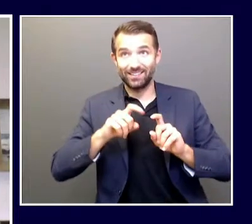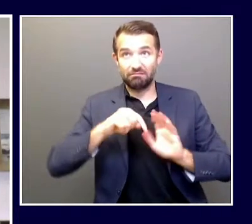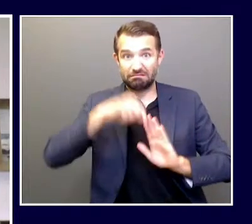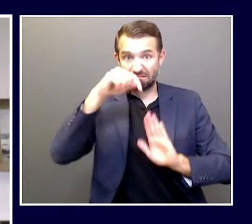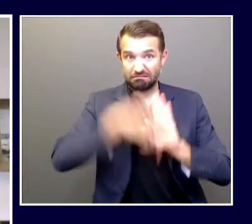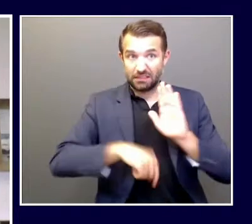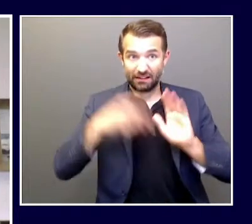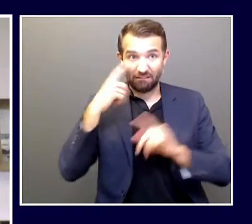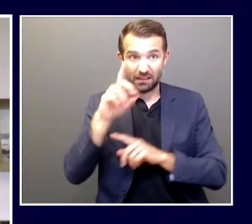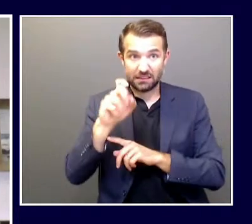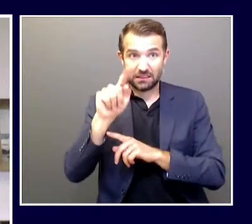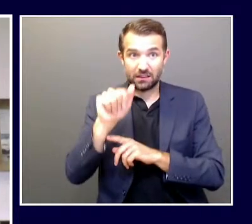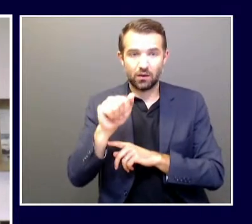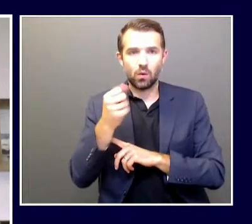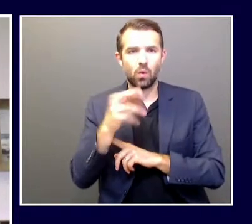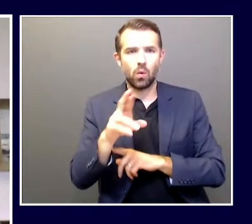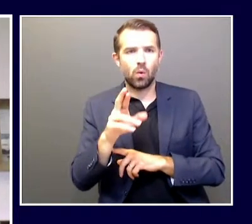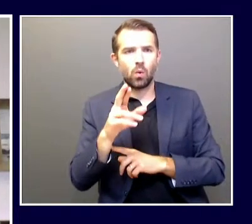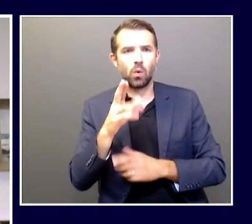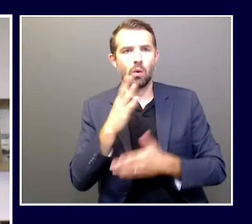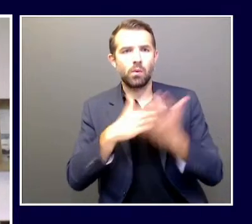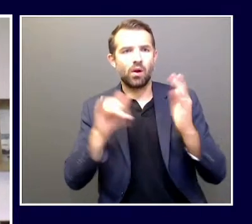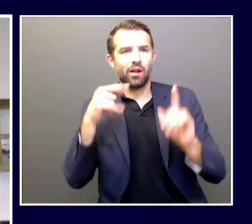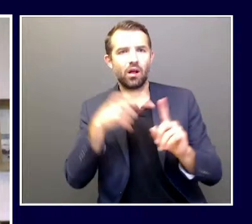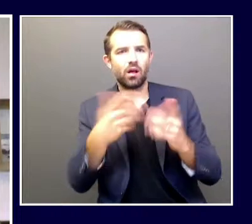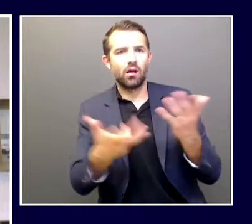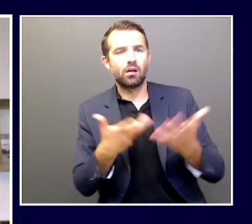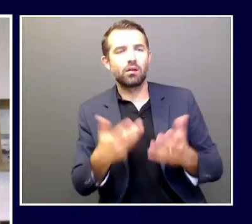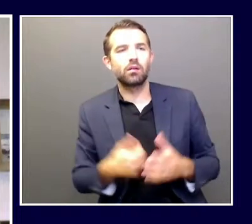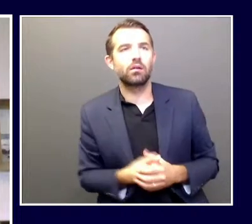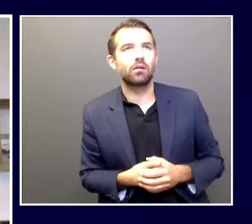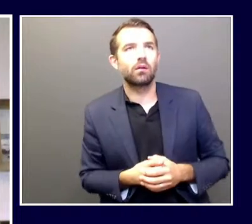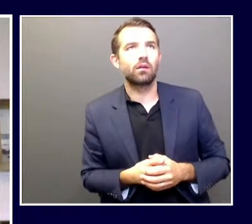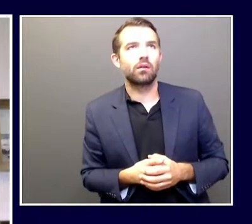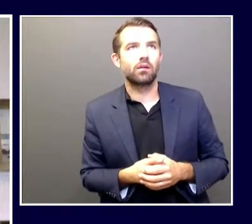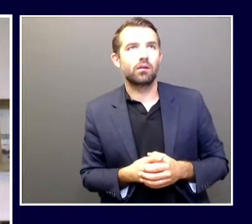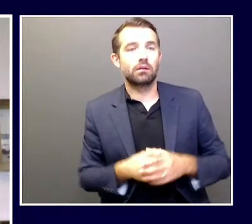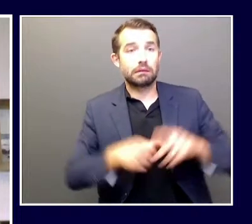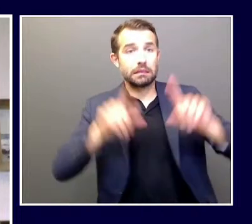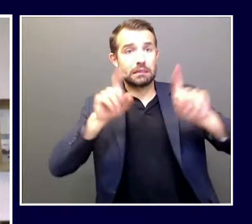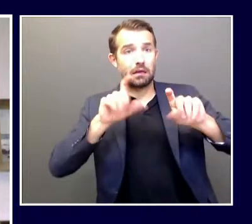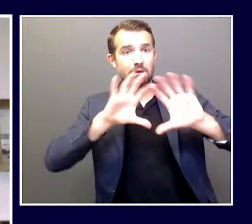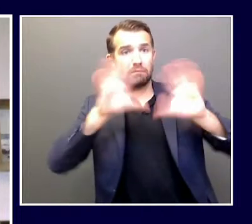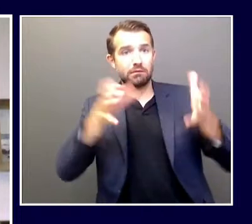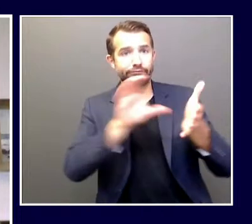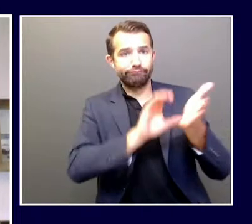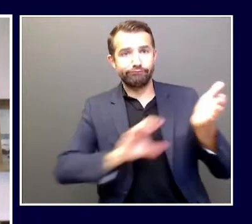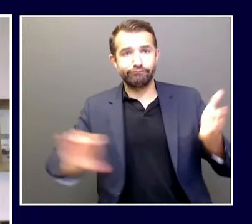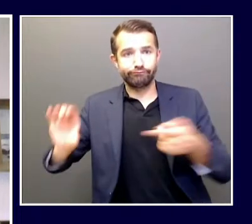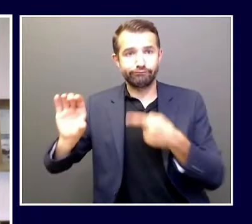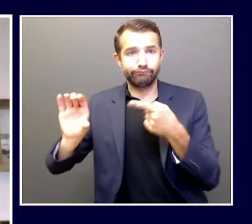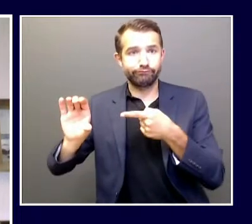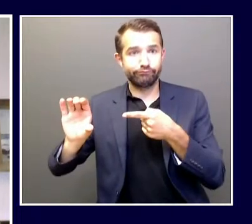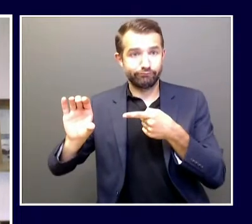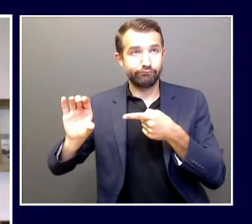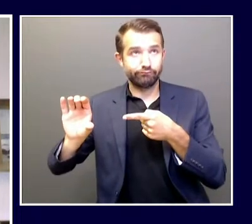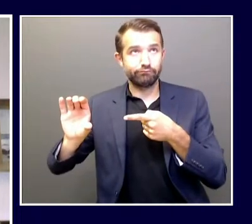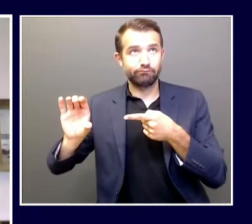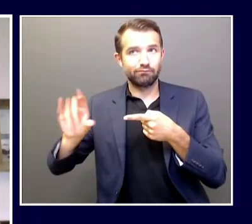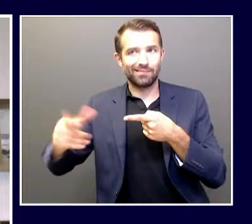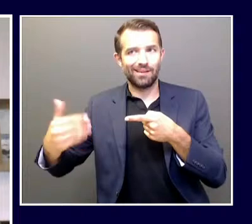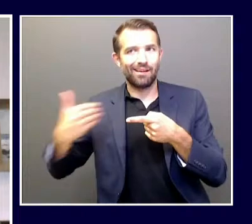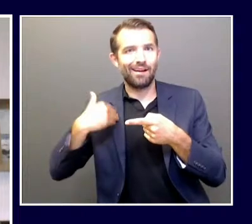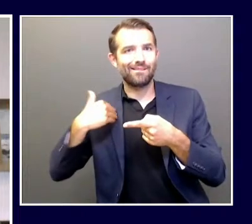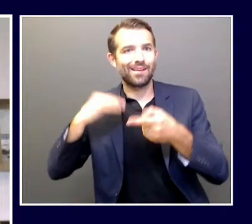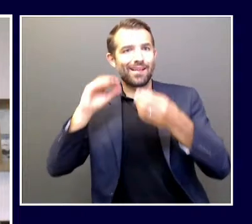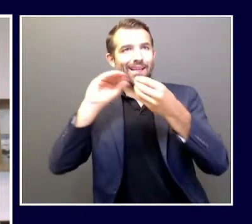not all tests. I had the numbers in my notes yesterday. I'll get them for you, Caitlin. I